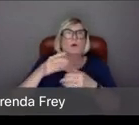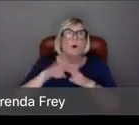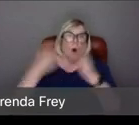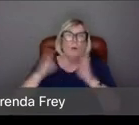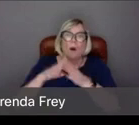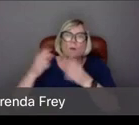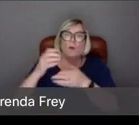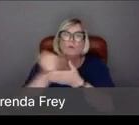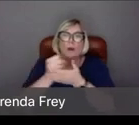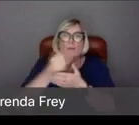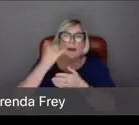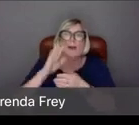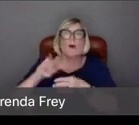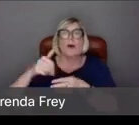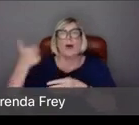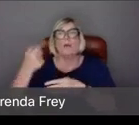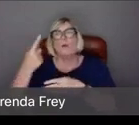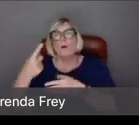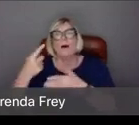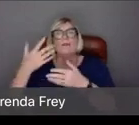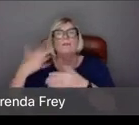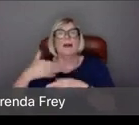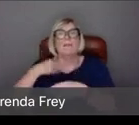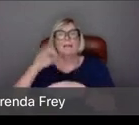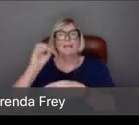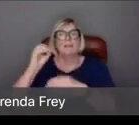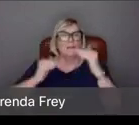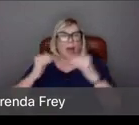point. Thank you. Definitely don't do that.